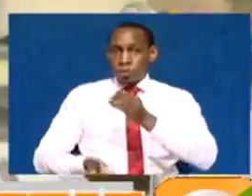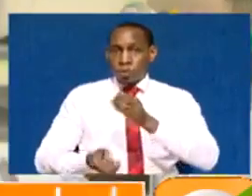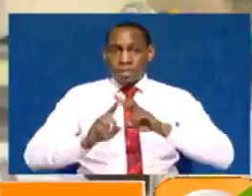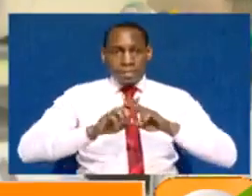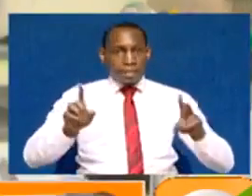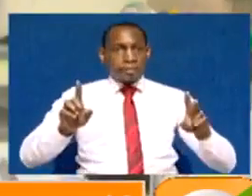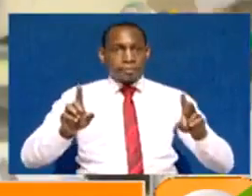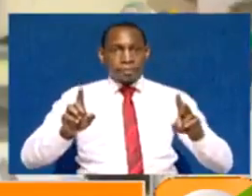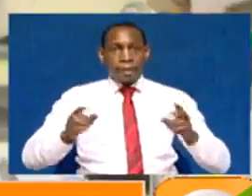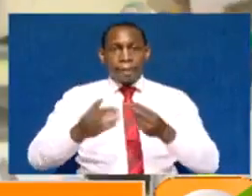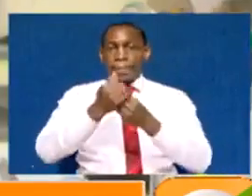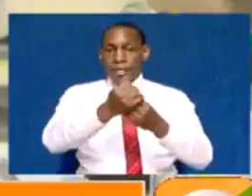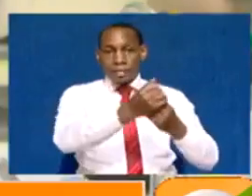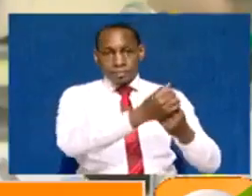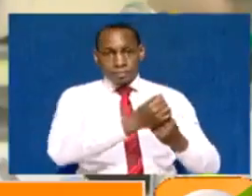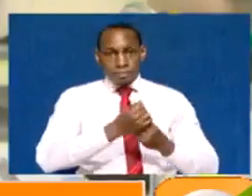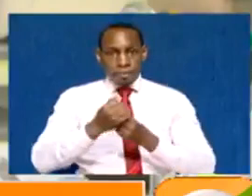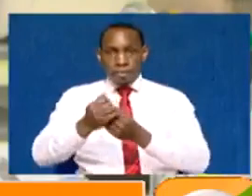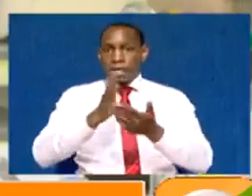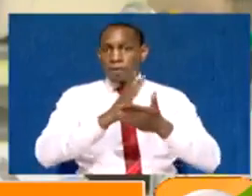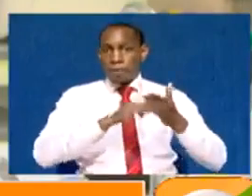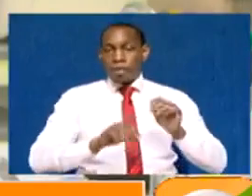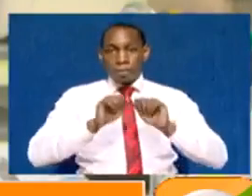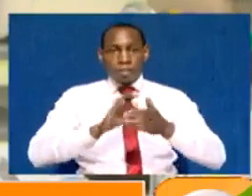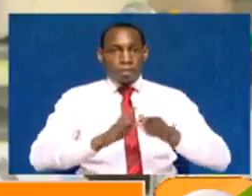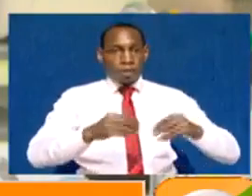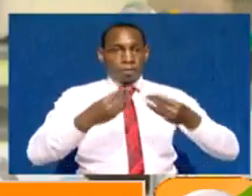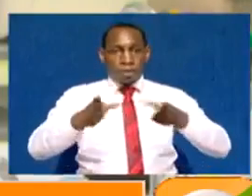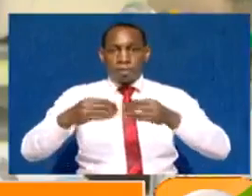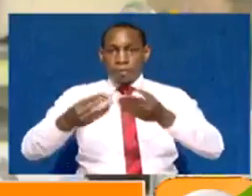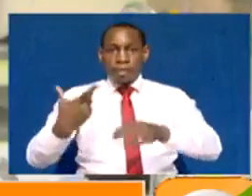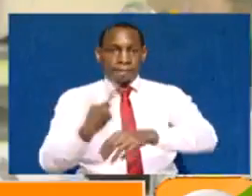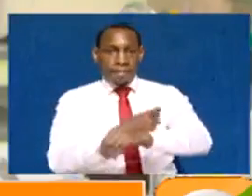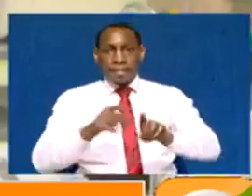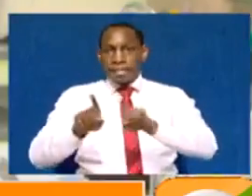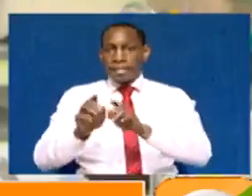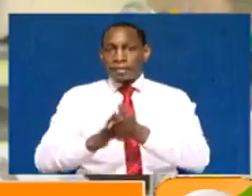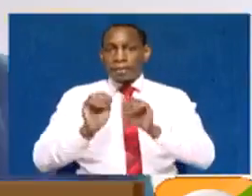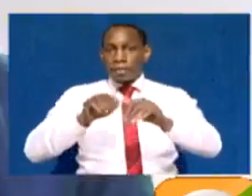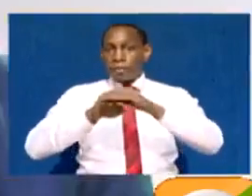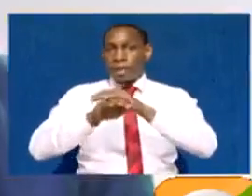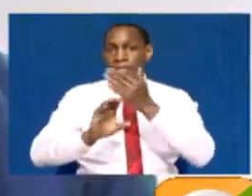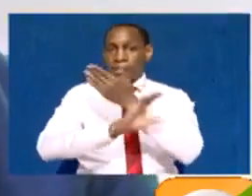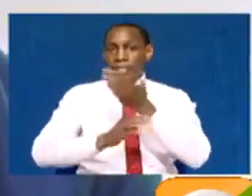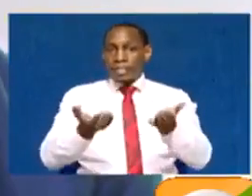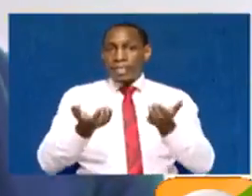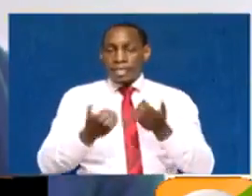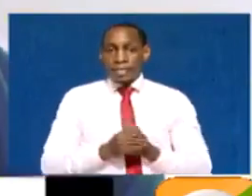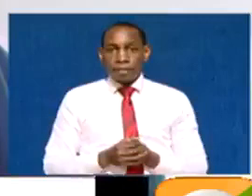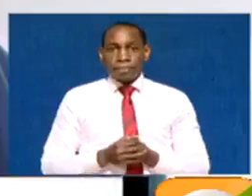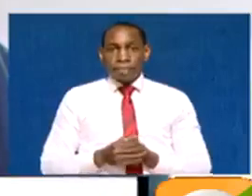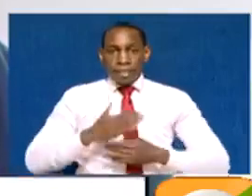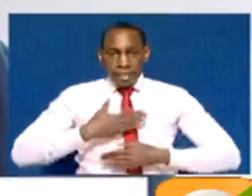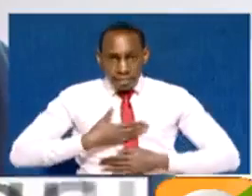off the partnerships that will ensure that we can procure the vaccine and also make it available to the countries that need it.